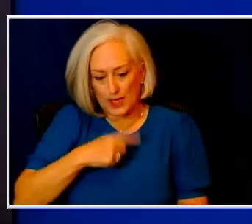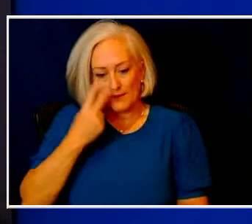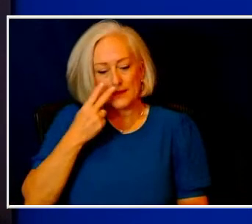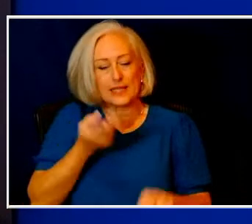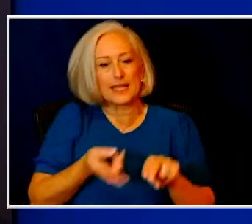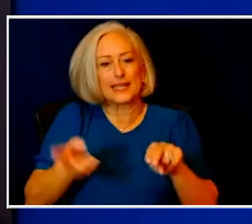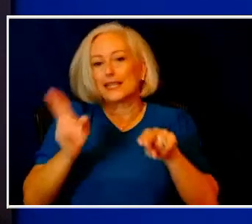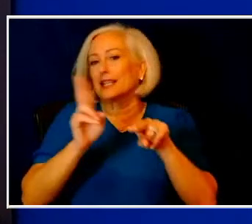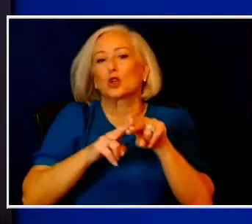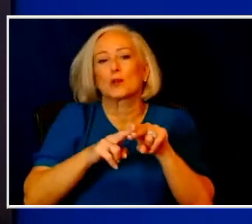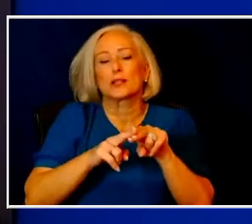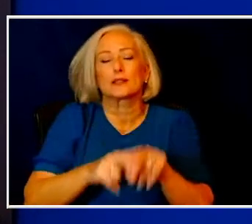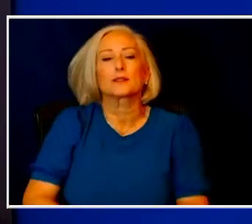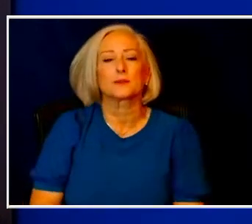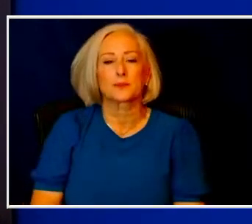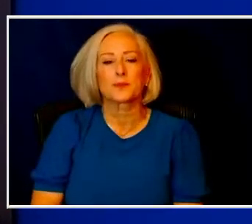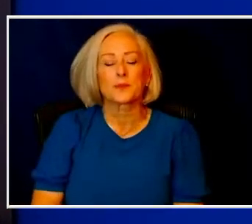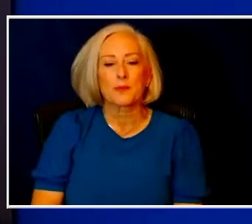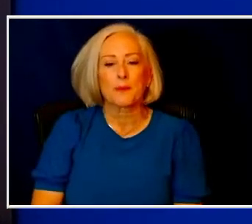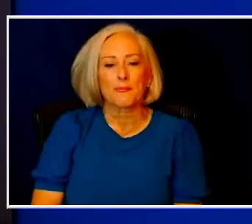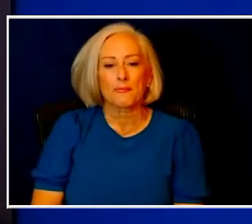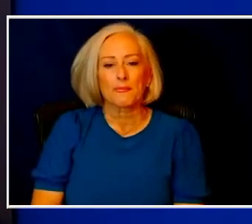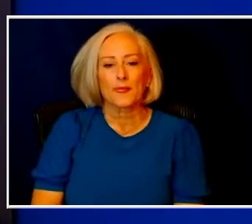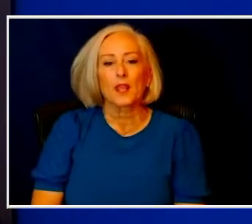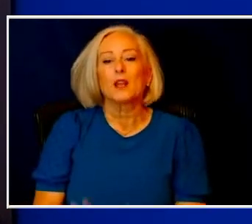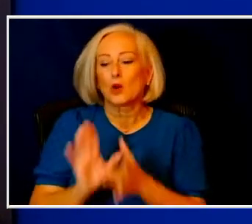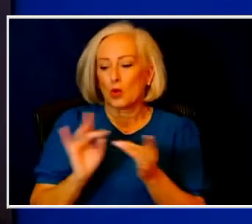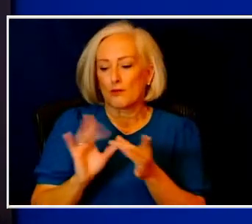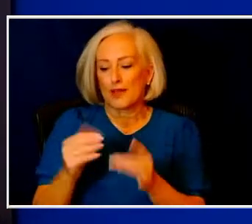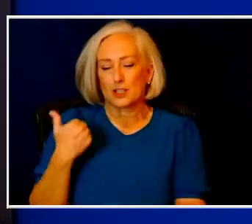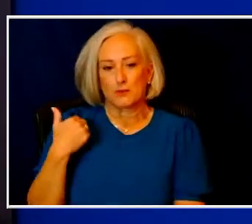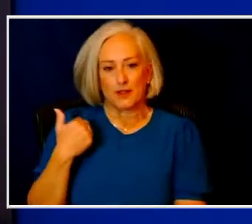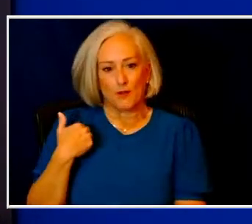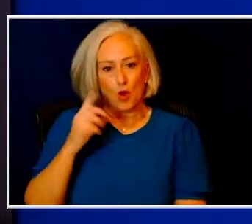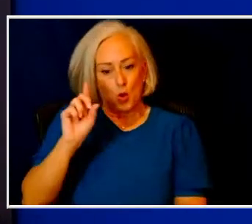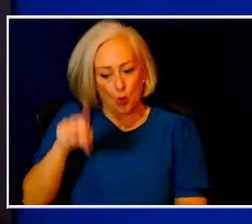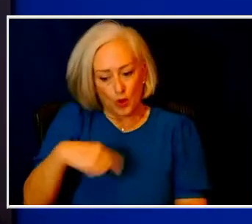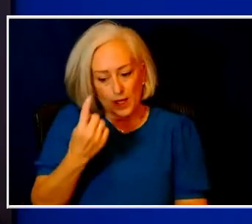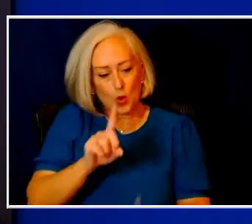increase. And we have said this before, we're only testing people with symptoms.